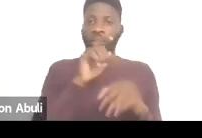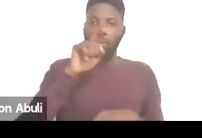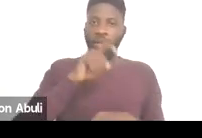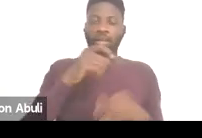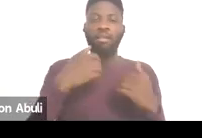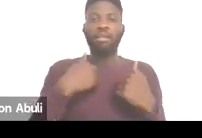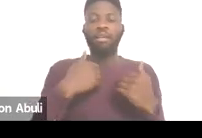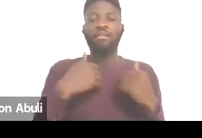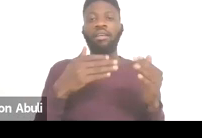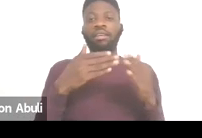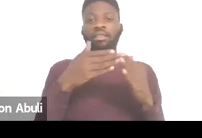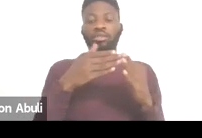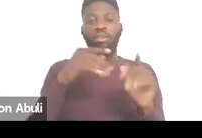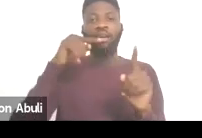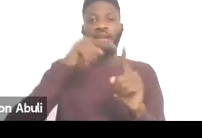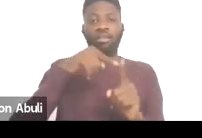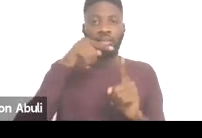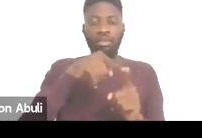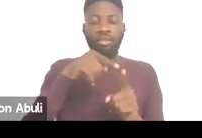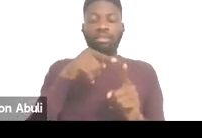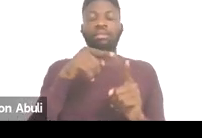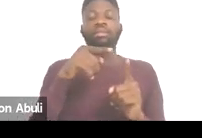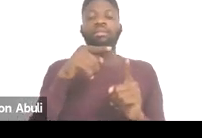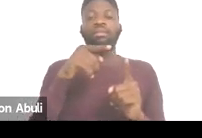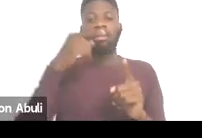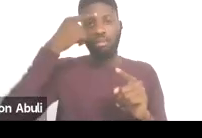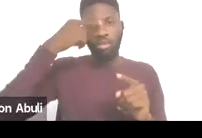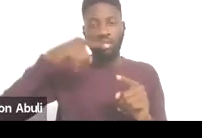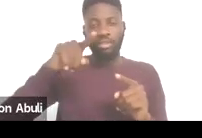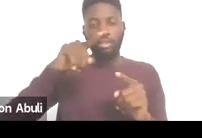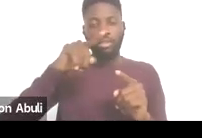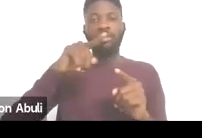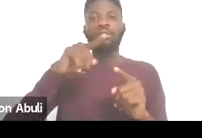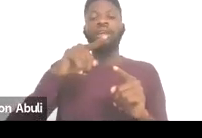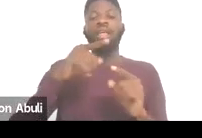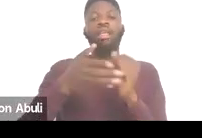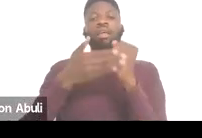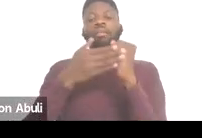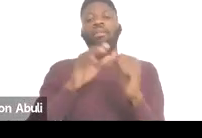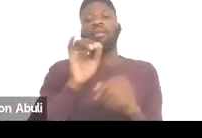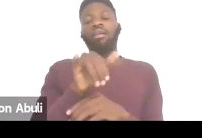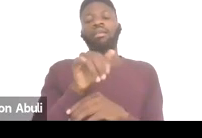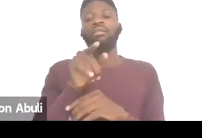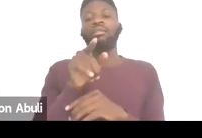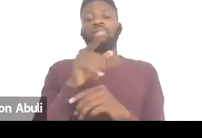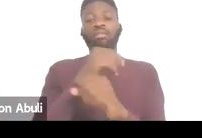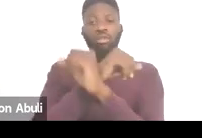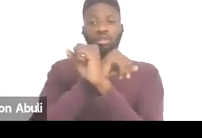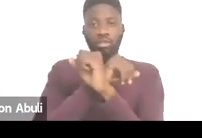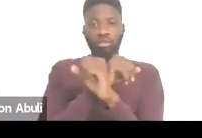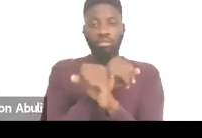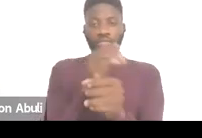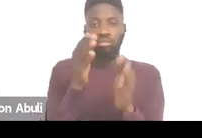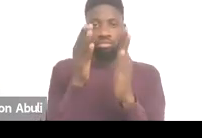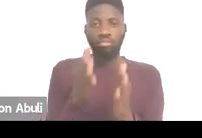harassment, what do we call it? Policy. There are policies that guide on this, that protect you as an